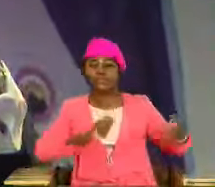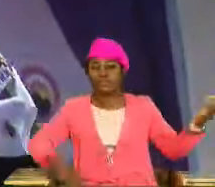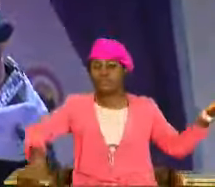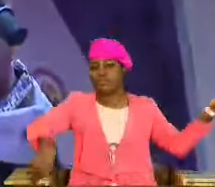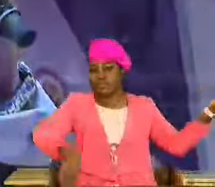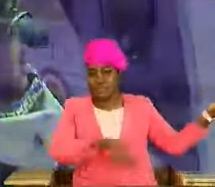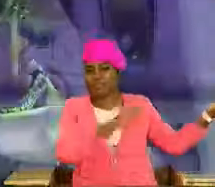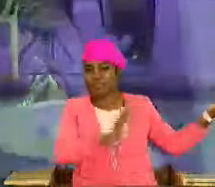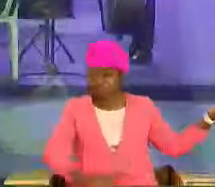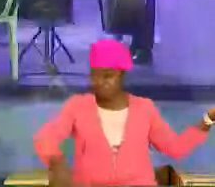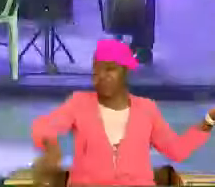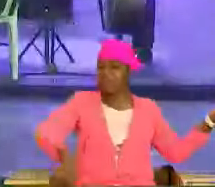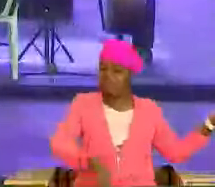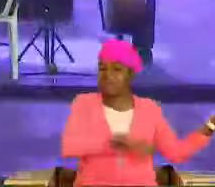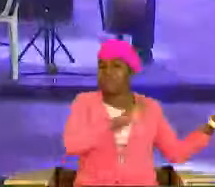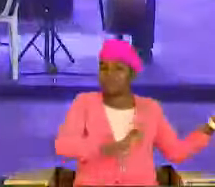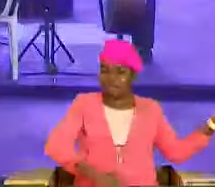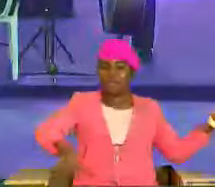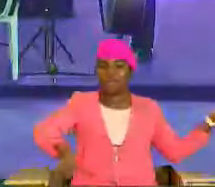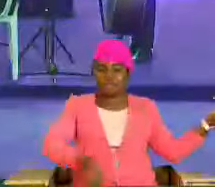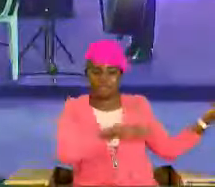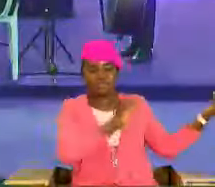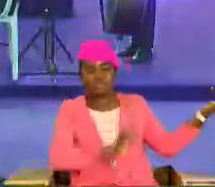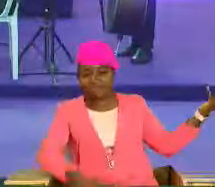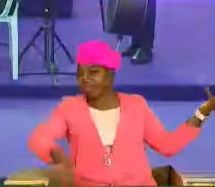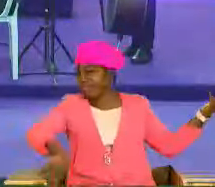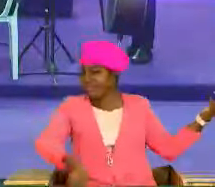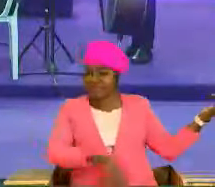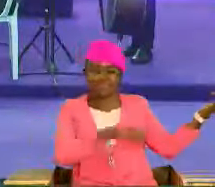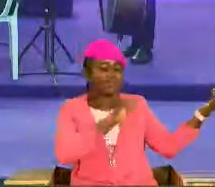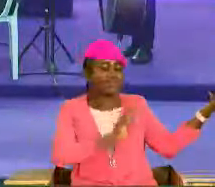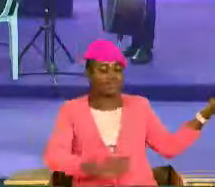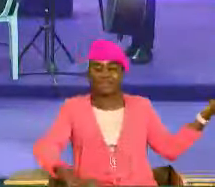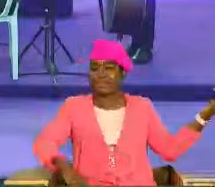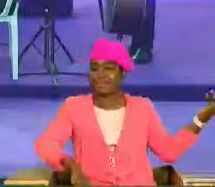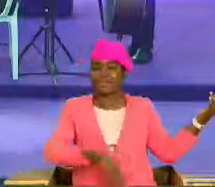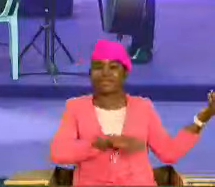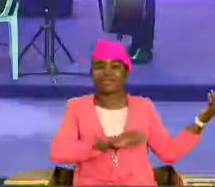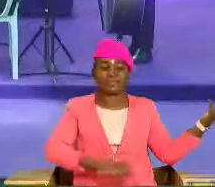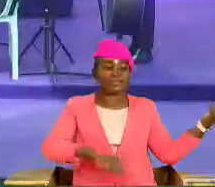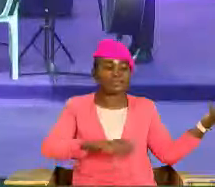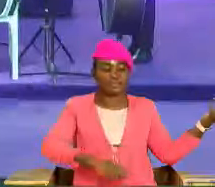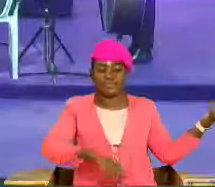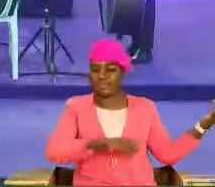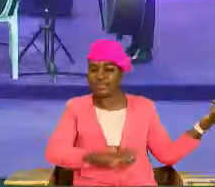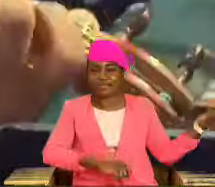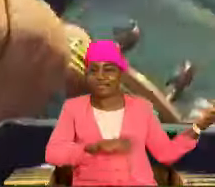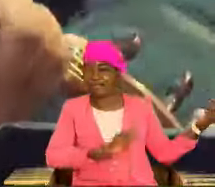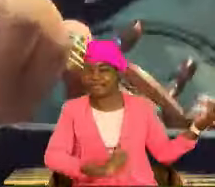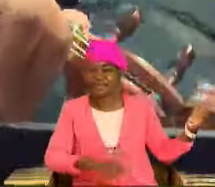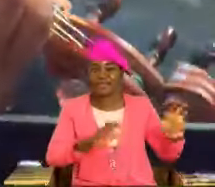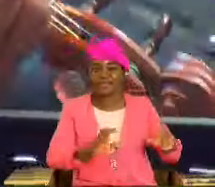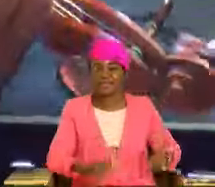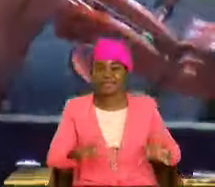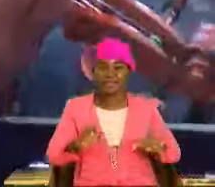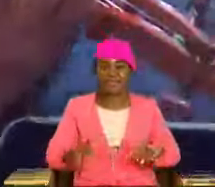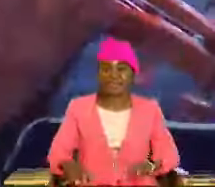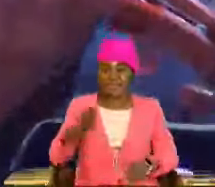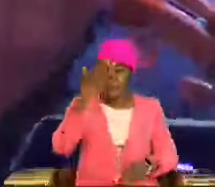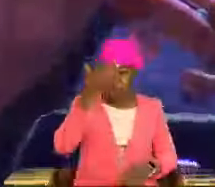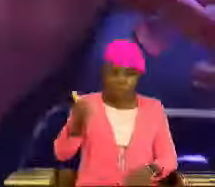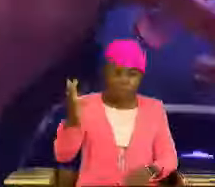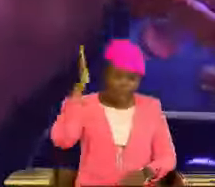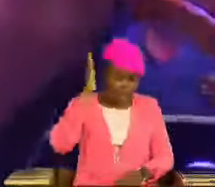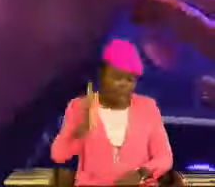people together to purest be together and why do the people